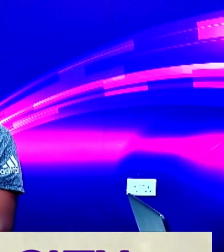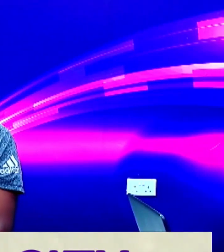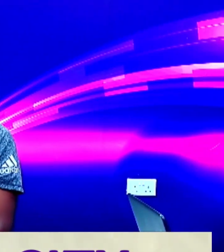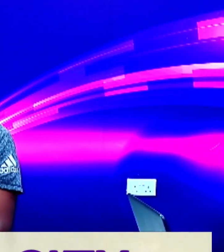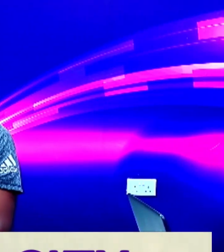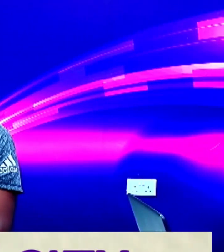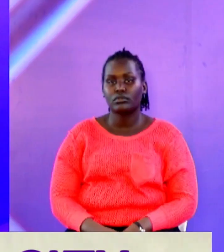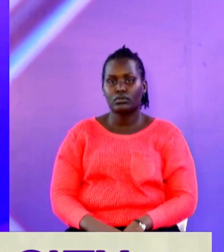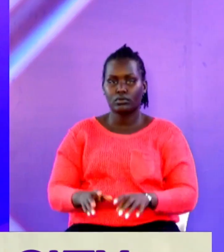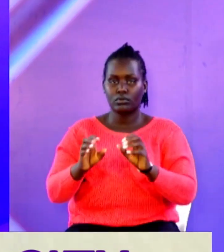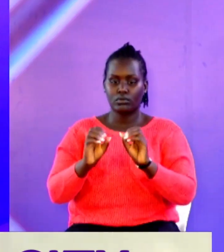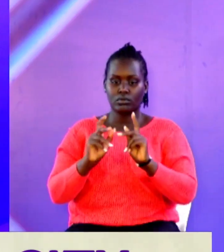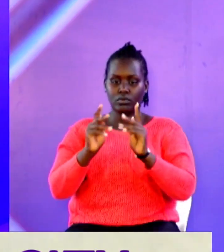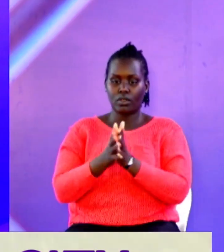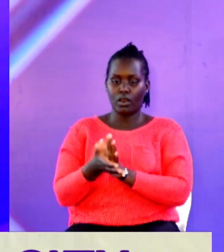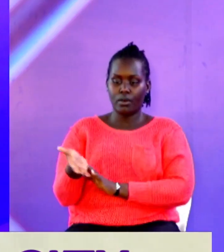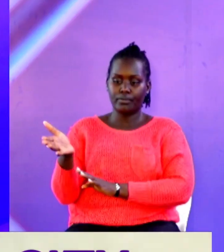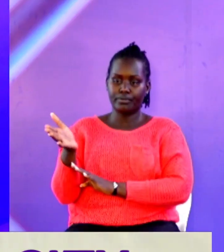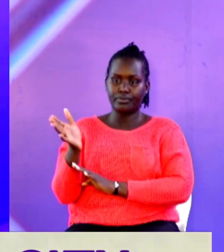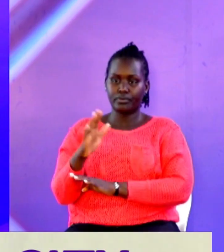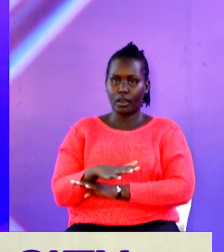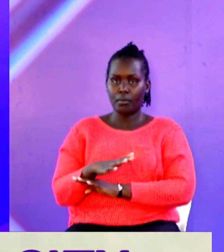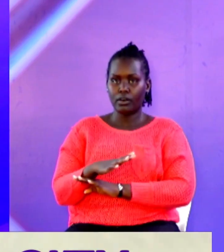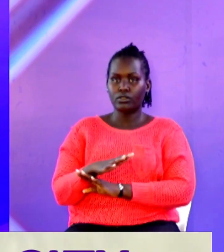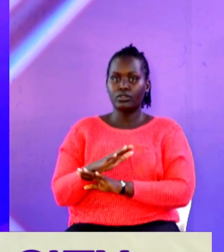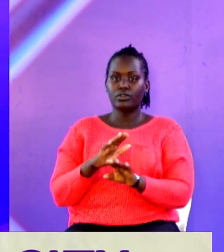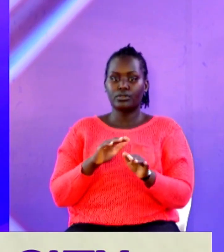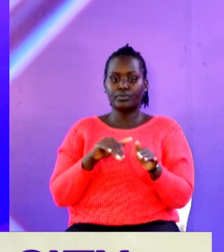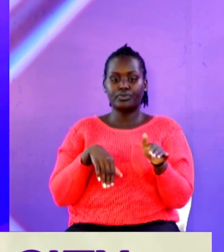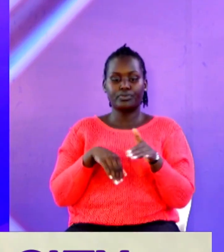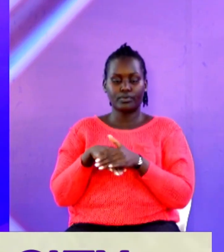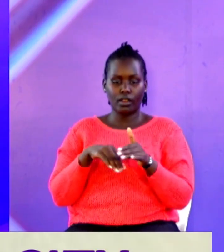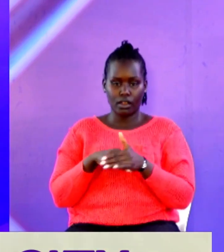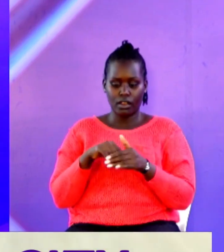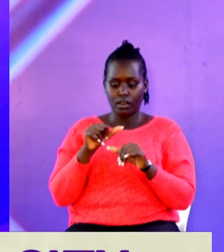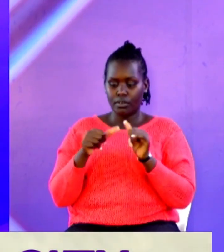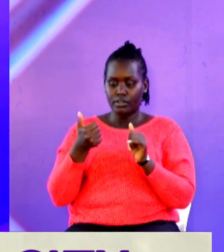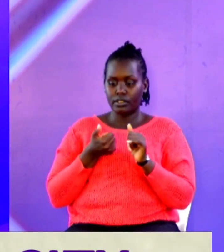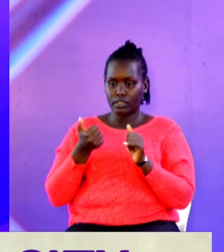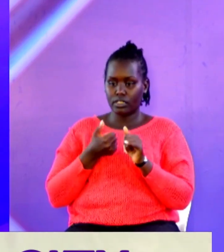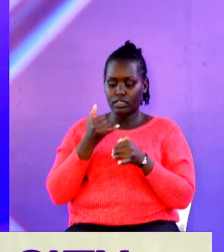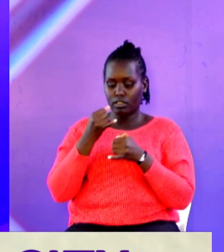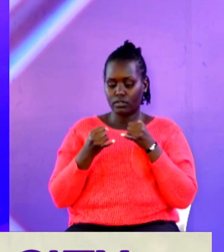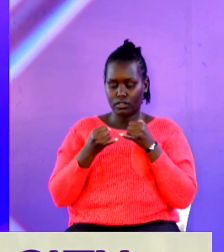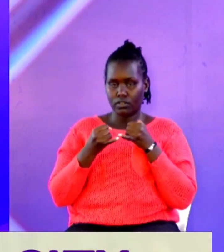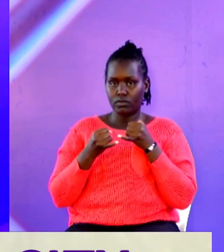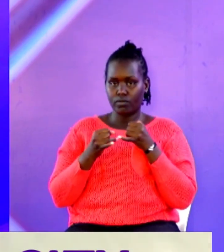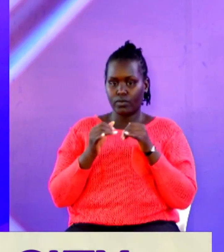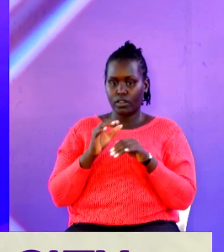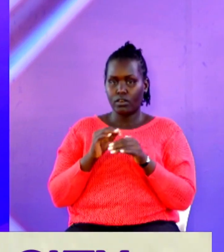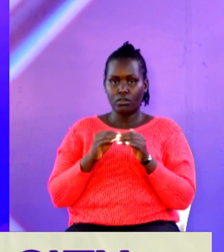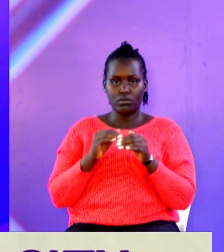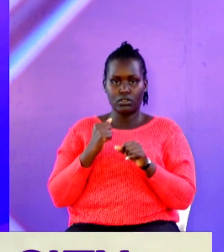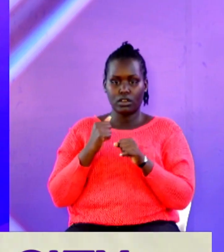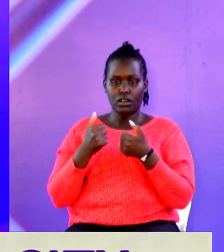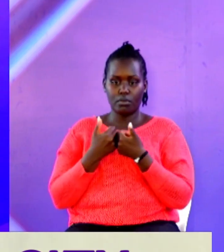view. Okay, going back to soccer, that is on the girls' side, the final was taking place,